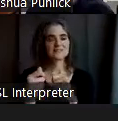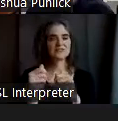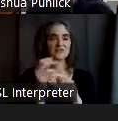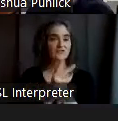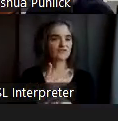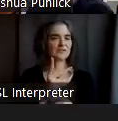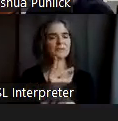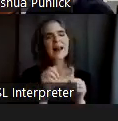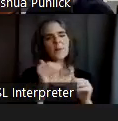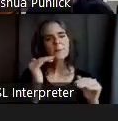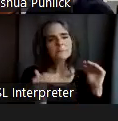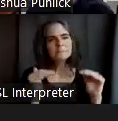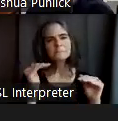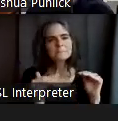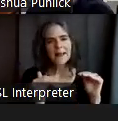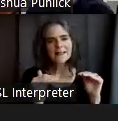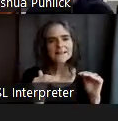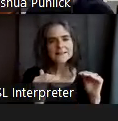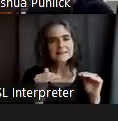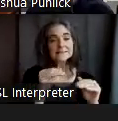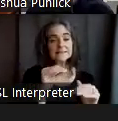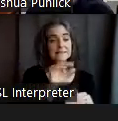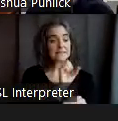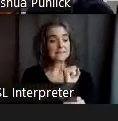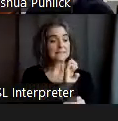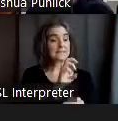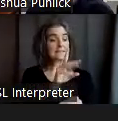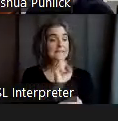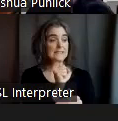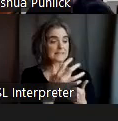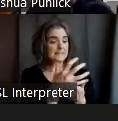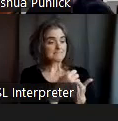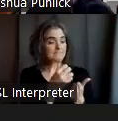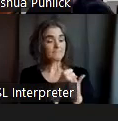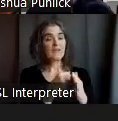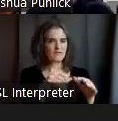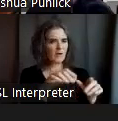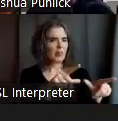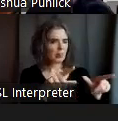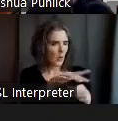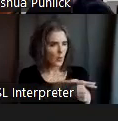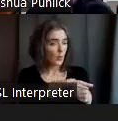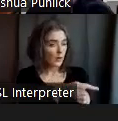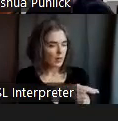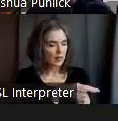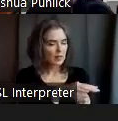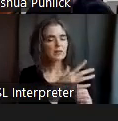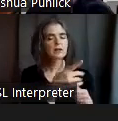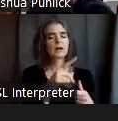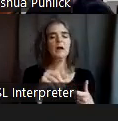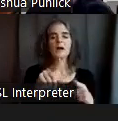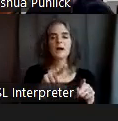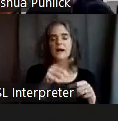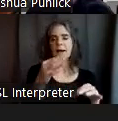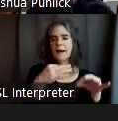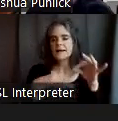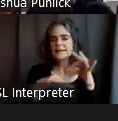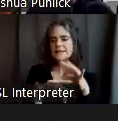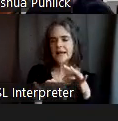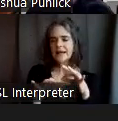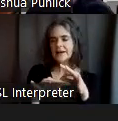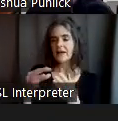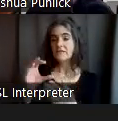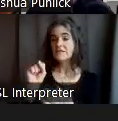How do you balance sourcing seeds from local provenance against sourcing seeds from areas that might